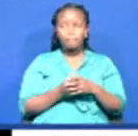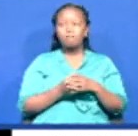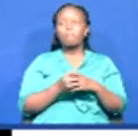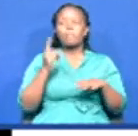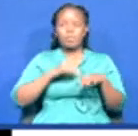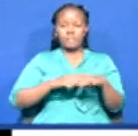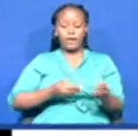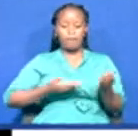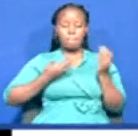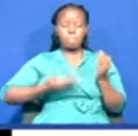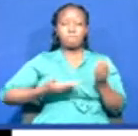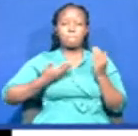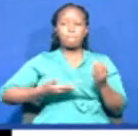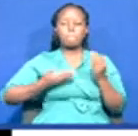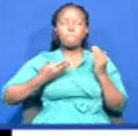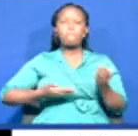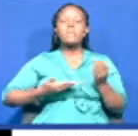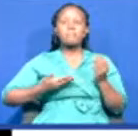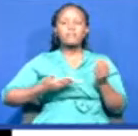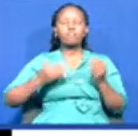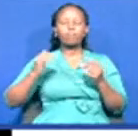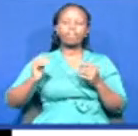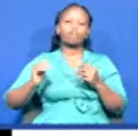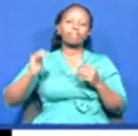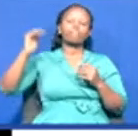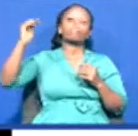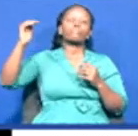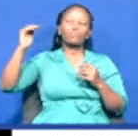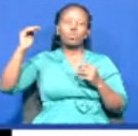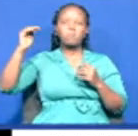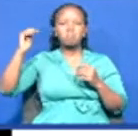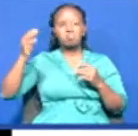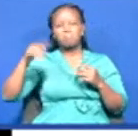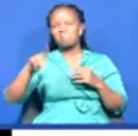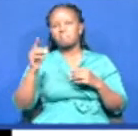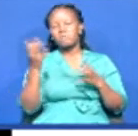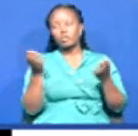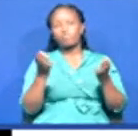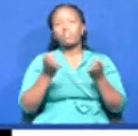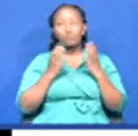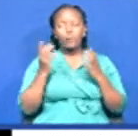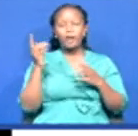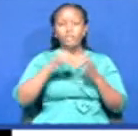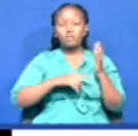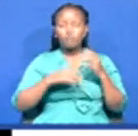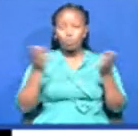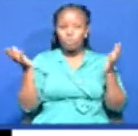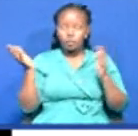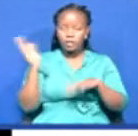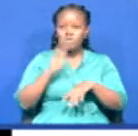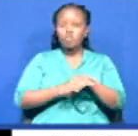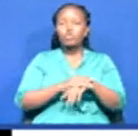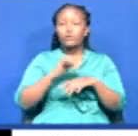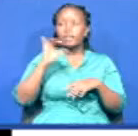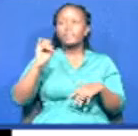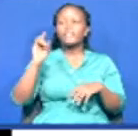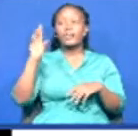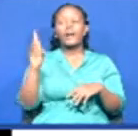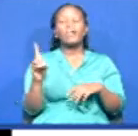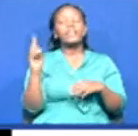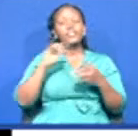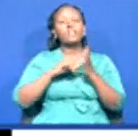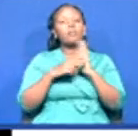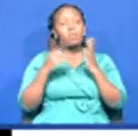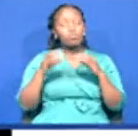child reaches of age, he or she required also to get an identity card. So he'll be given an ID